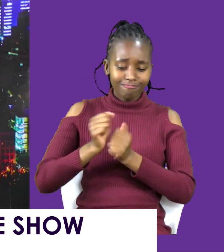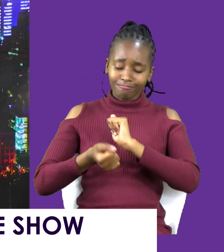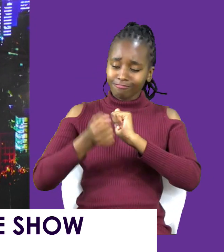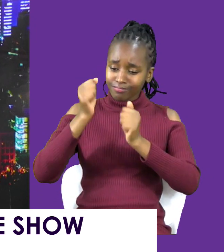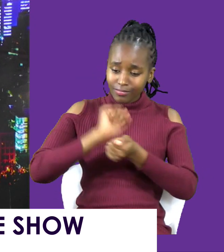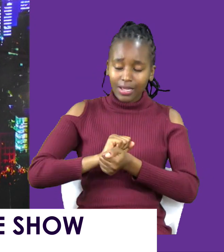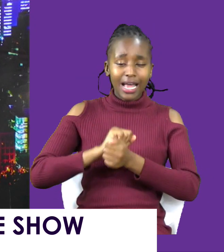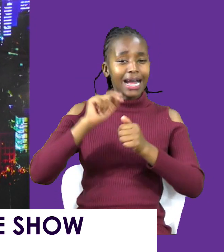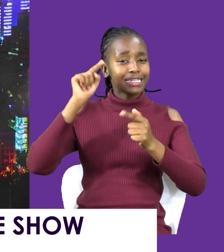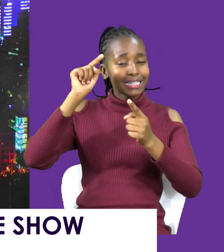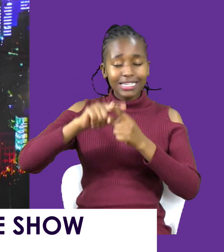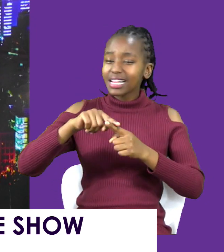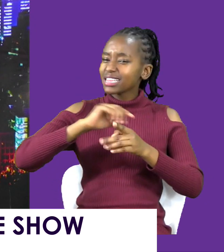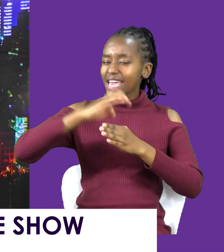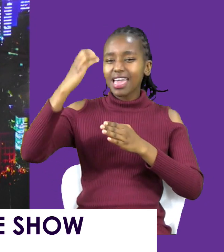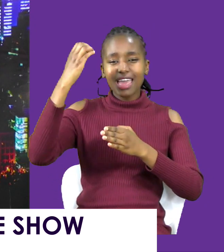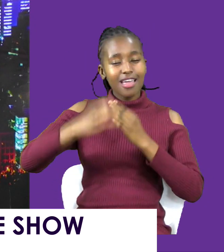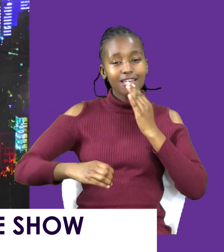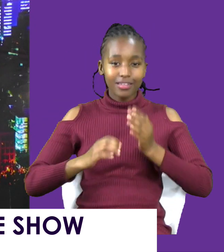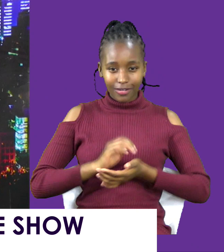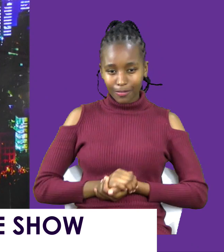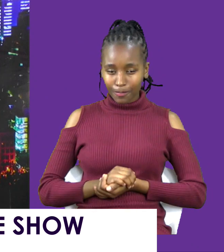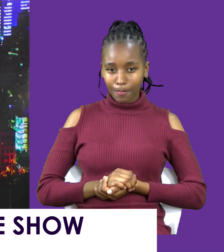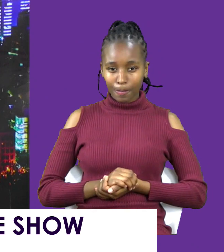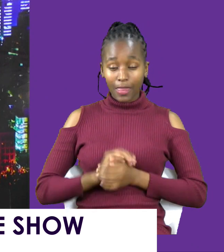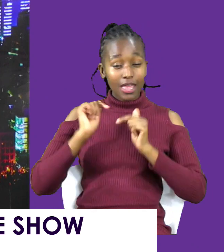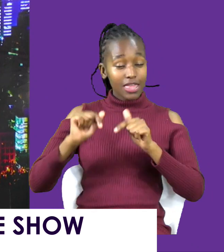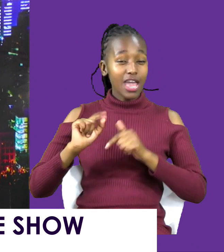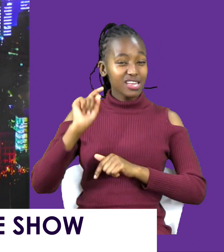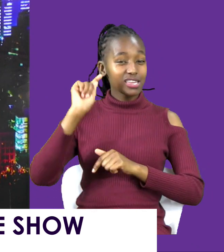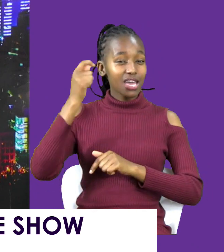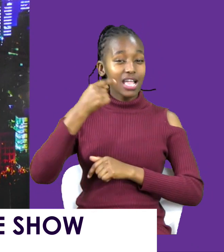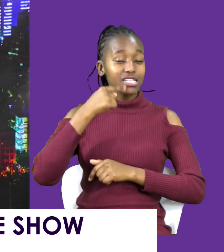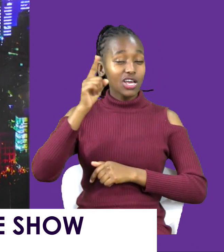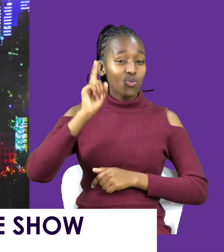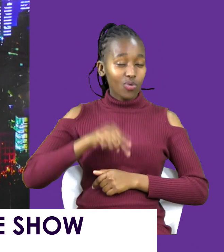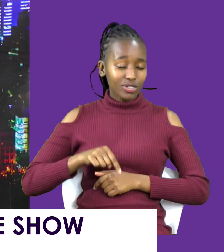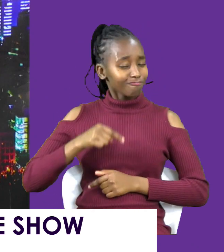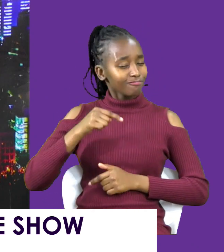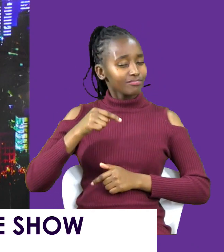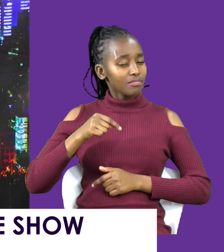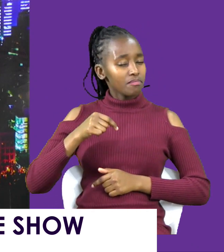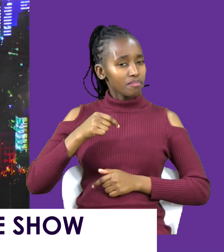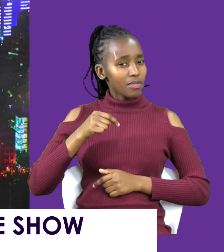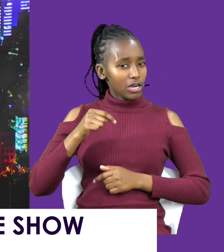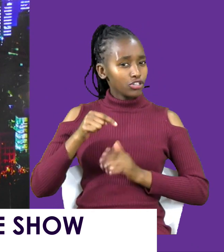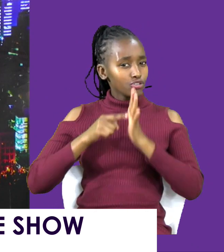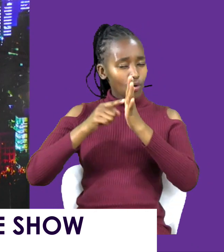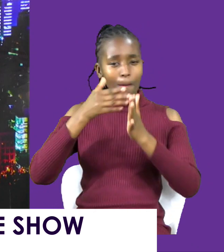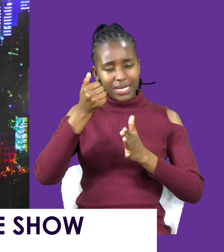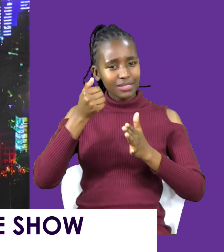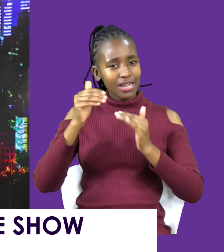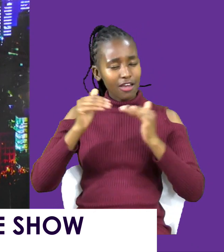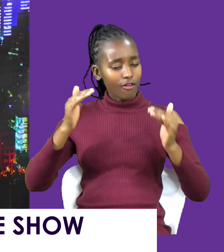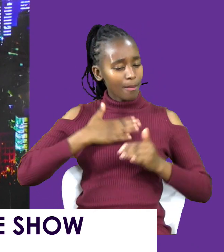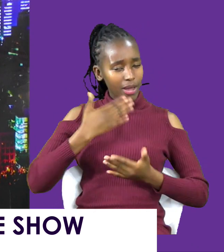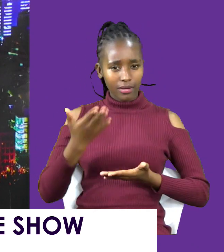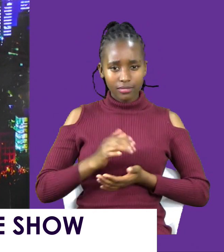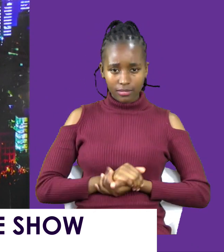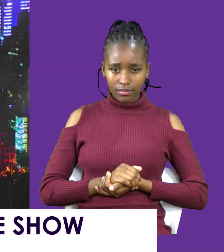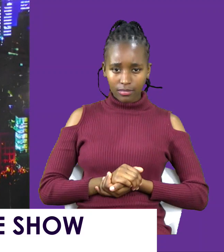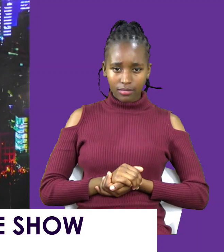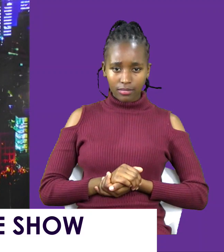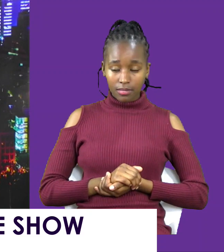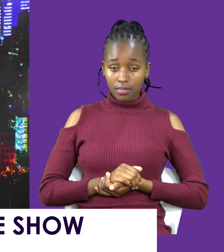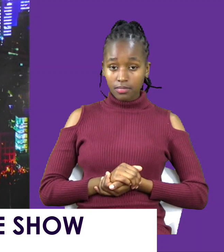is a saying here in Kenya. Play like you. For those who are watching on an international platform or you don't understand Swahili, cheza kama